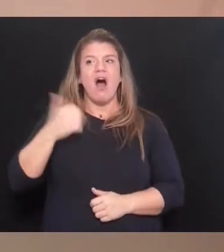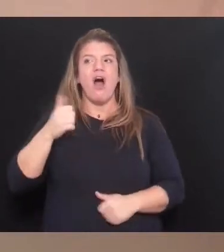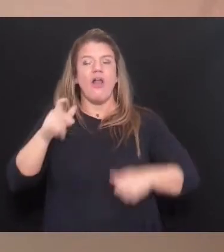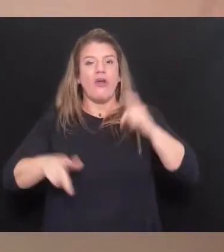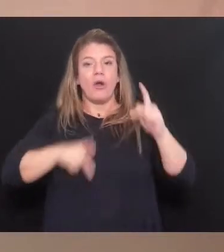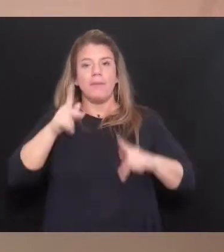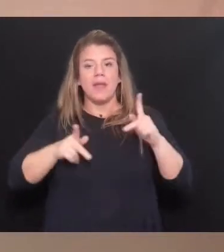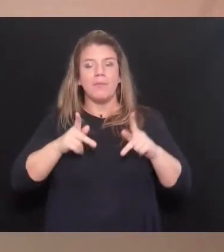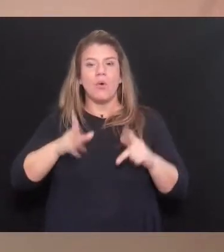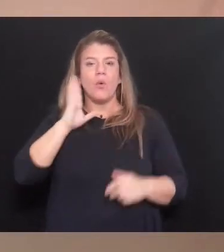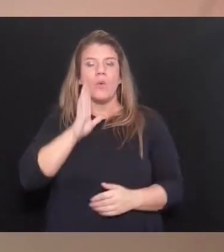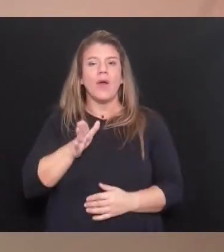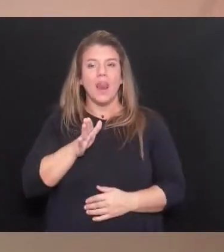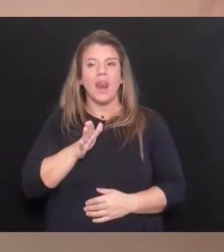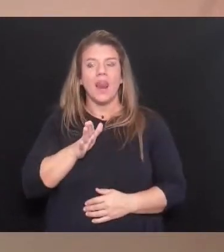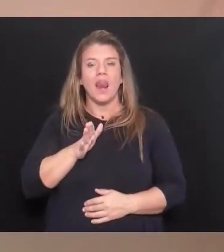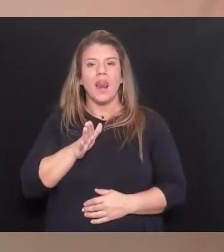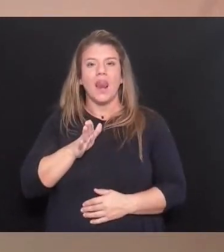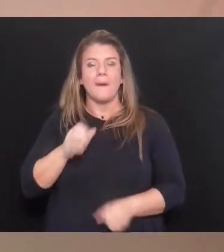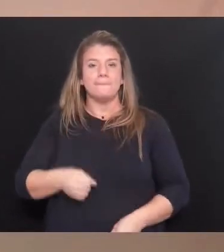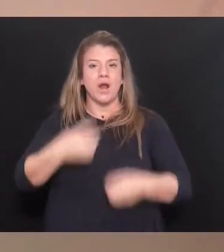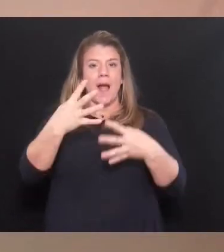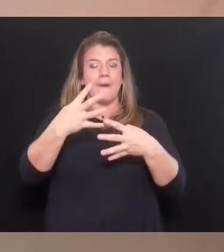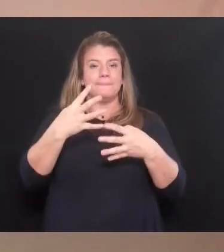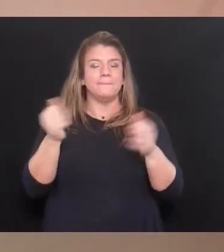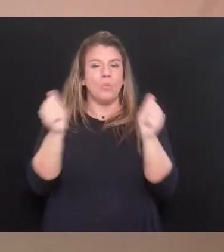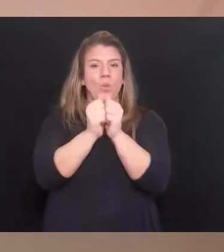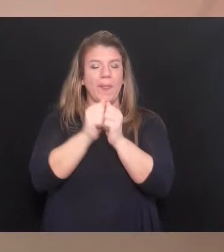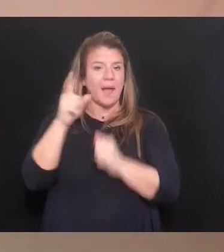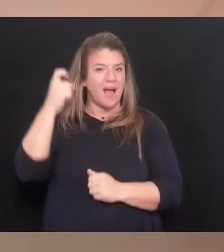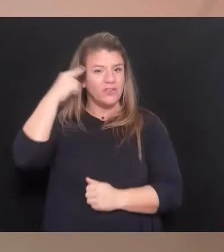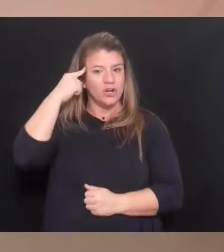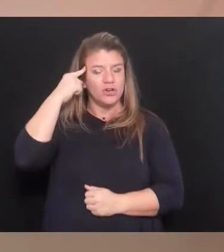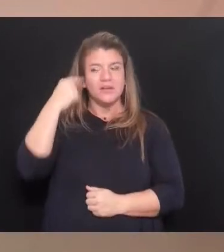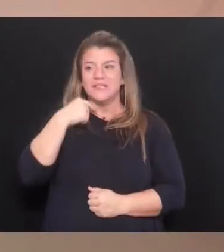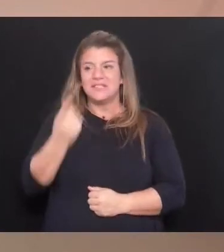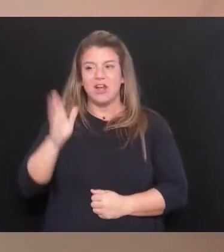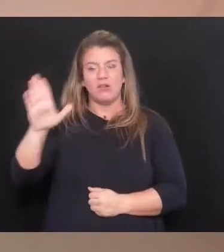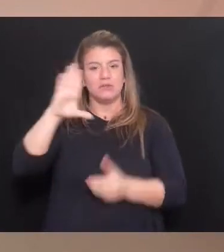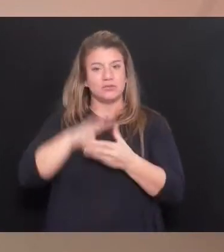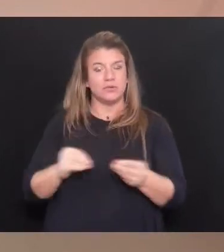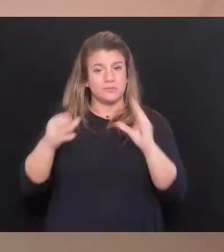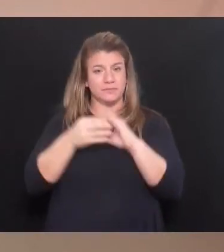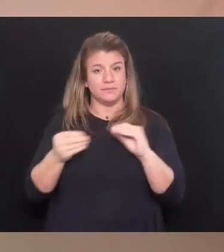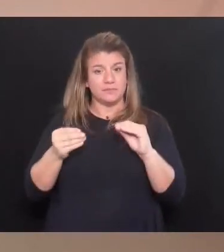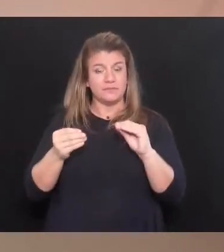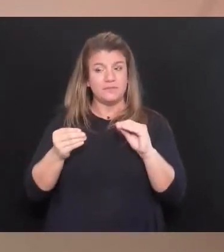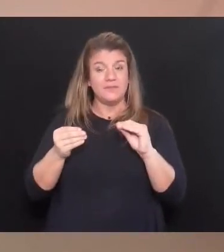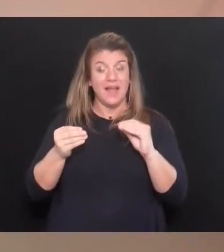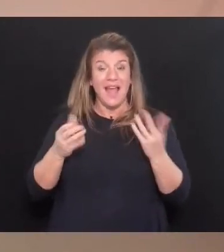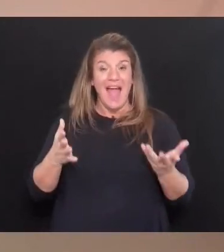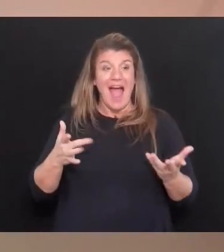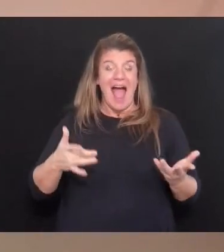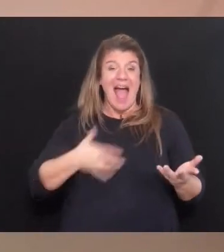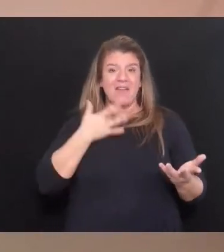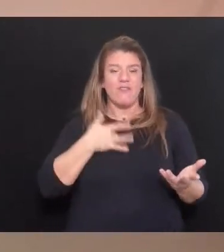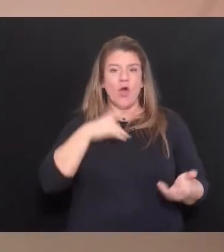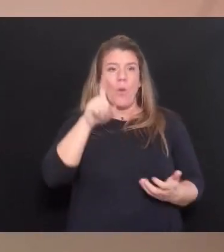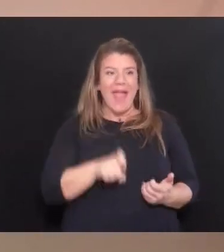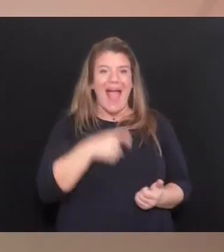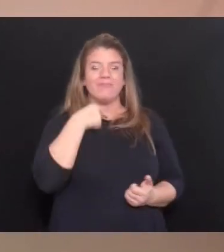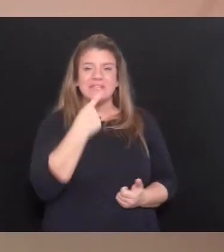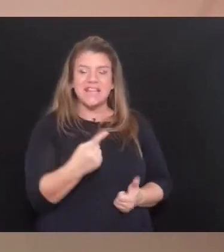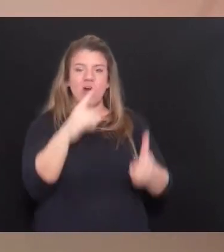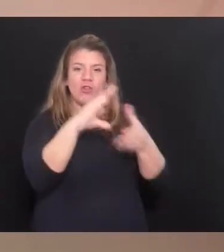that we're going to bring on with the governor to tell the story. I think we've got to tell the story of